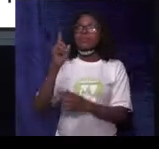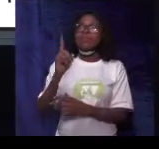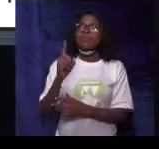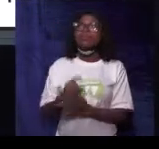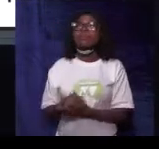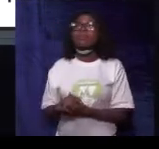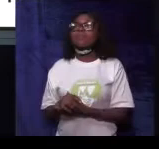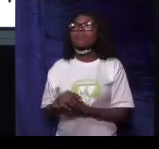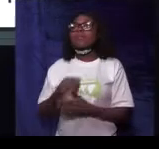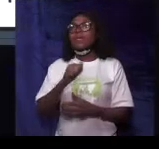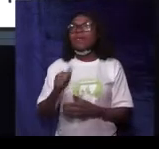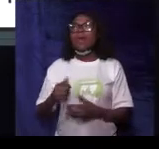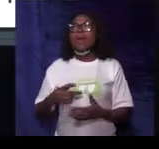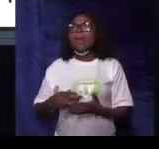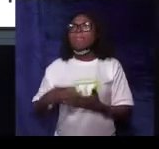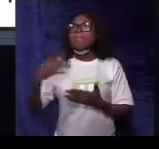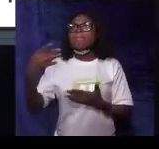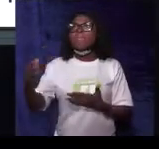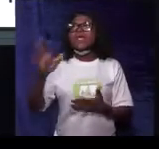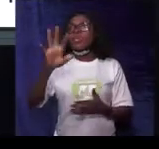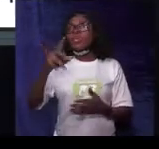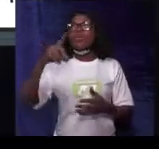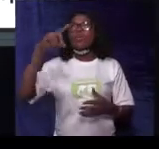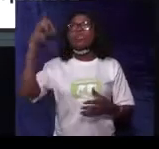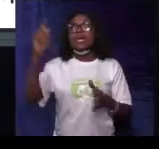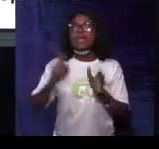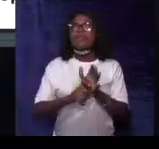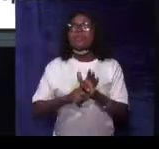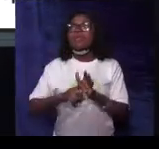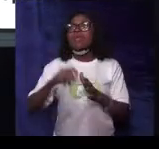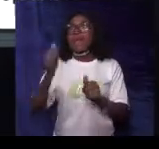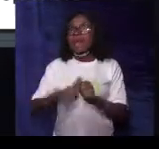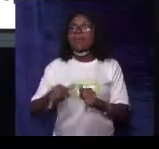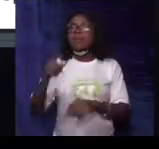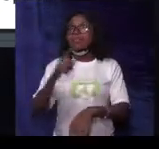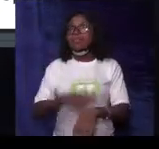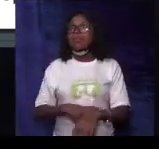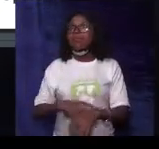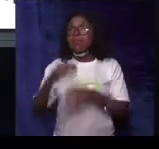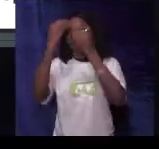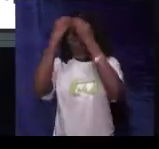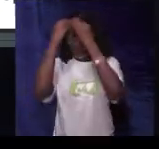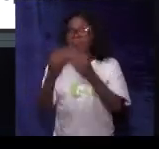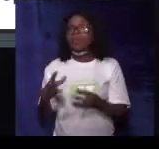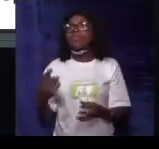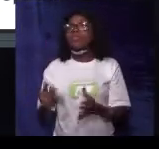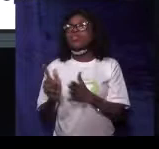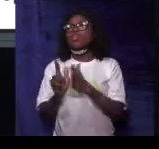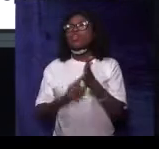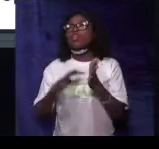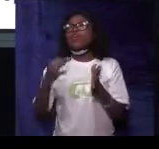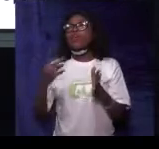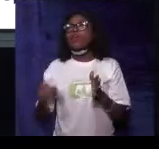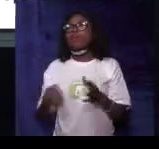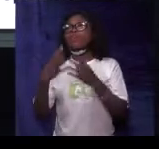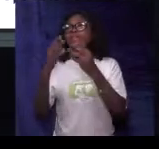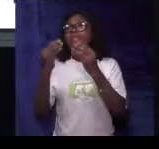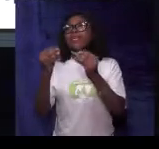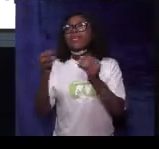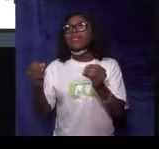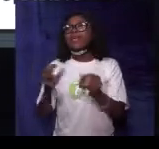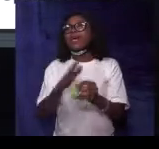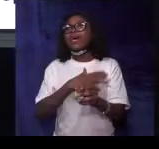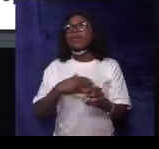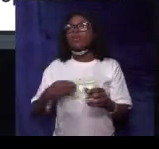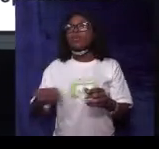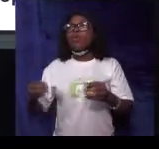following except: A. Paying tax promptly. B. Obey the laws of the land and